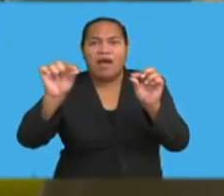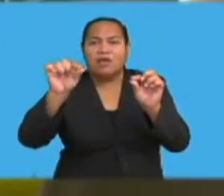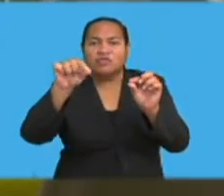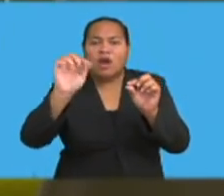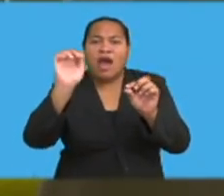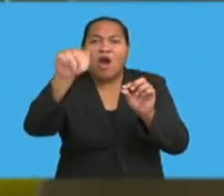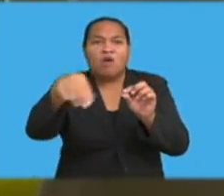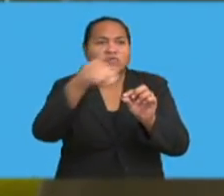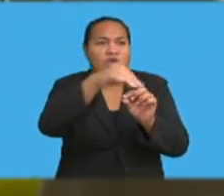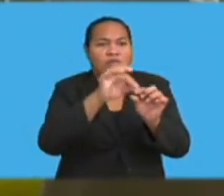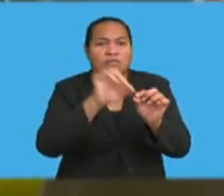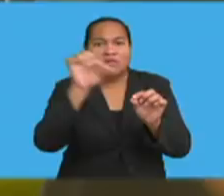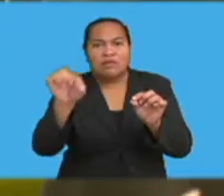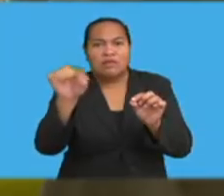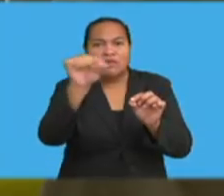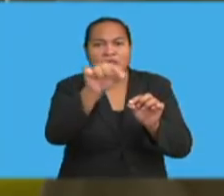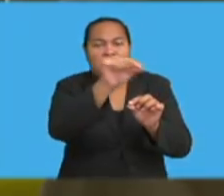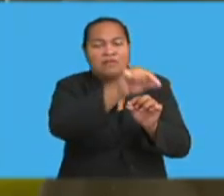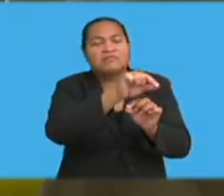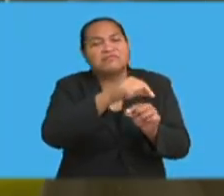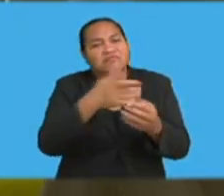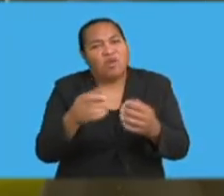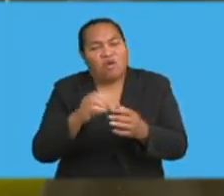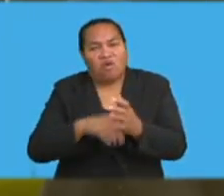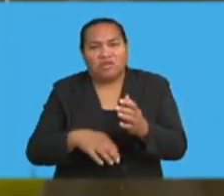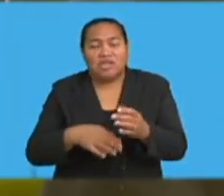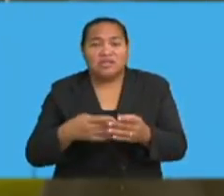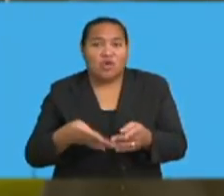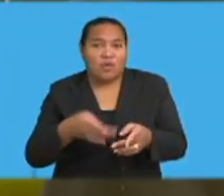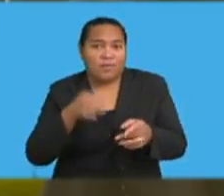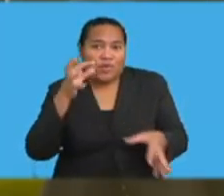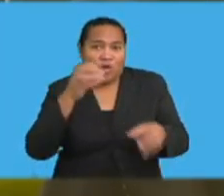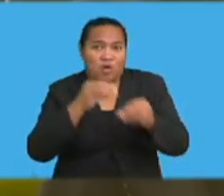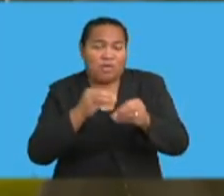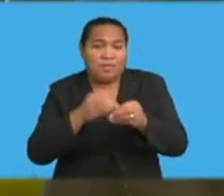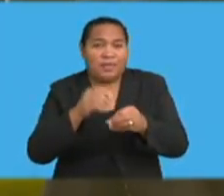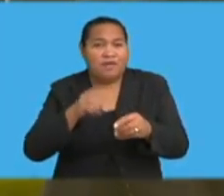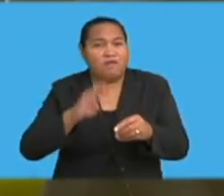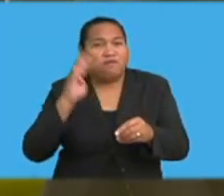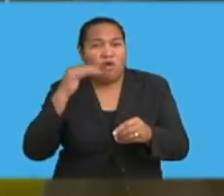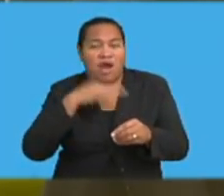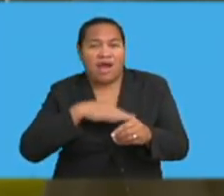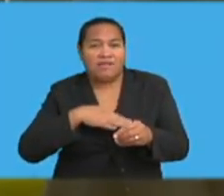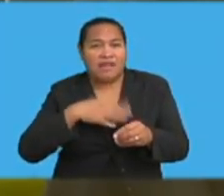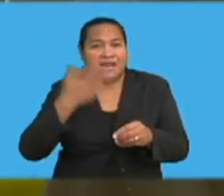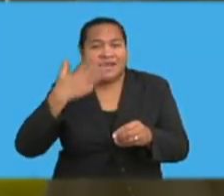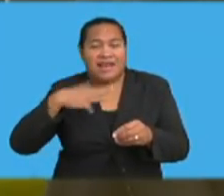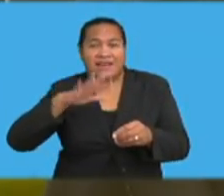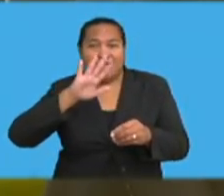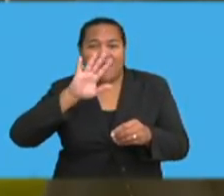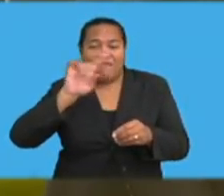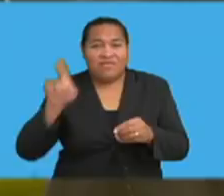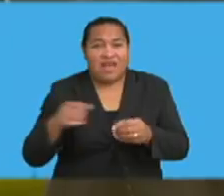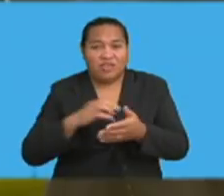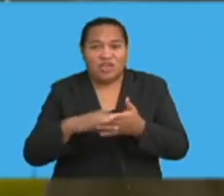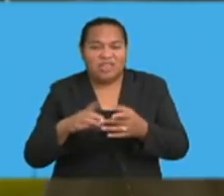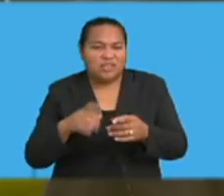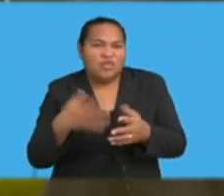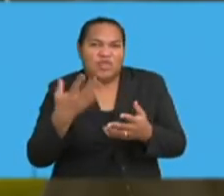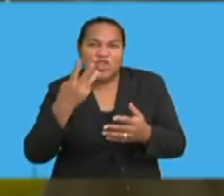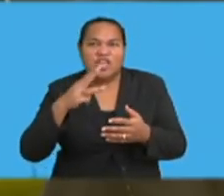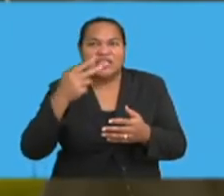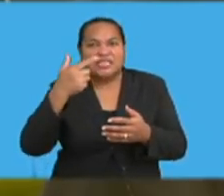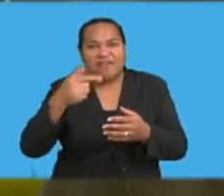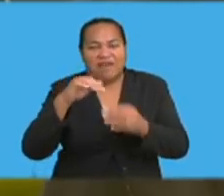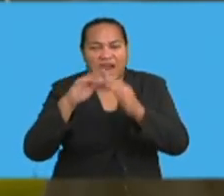the total cost of the project is stated is about $495,000, which would provide electricity to 37 households with approximately 185